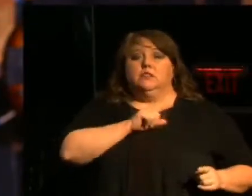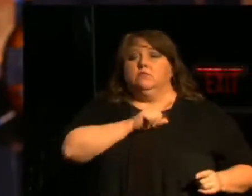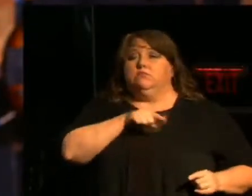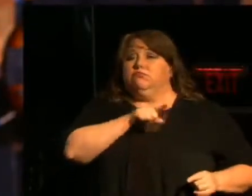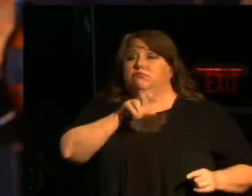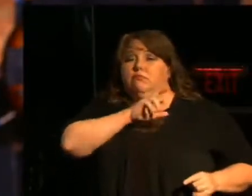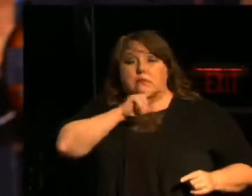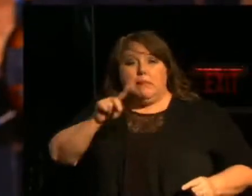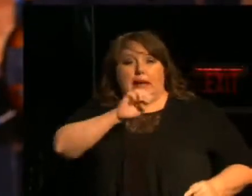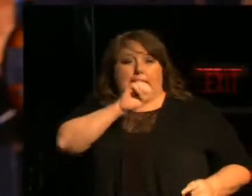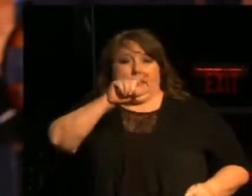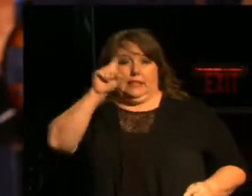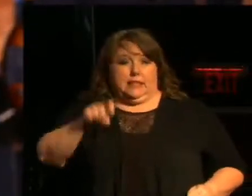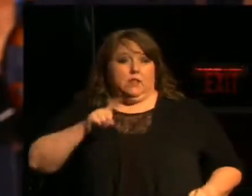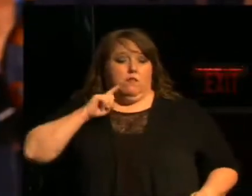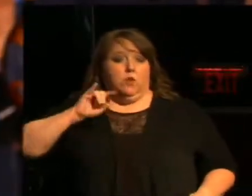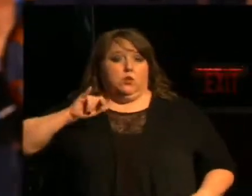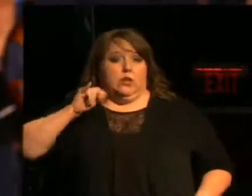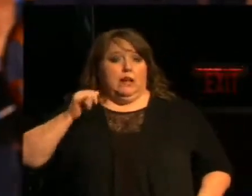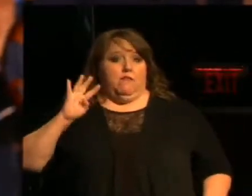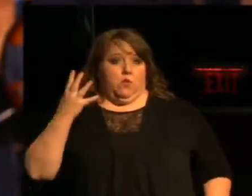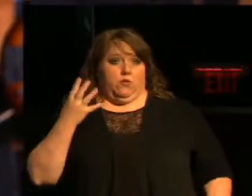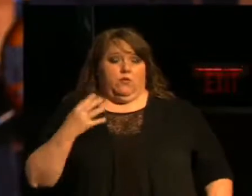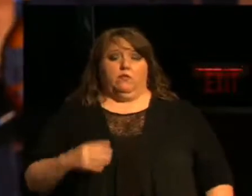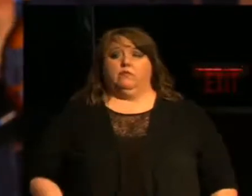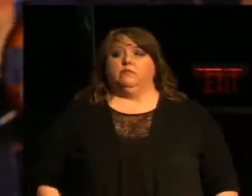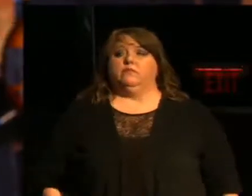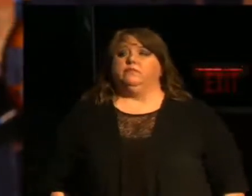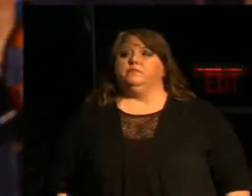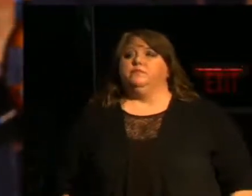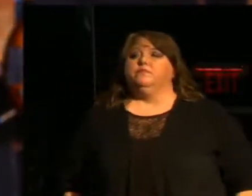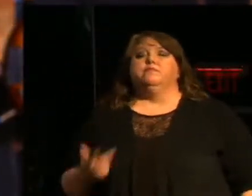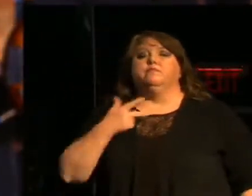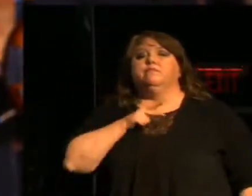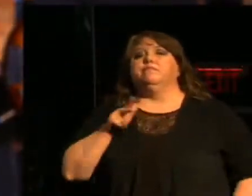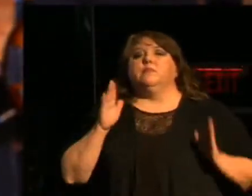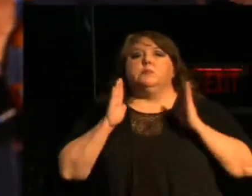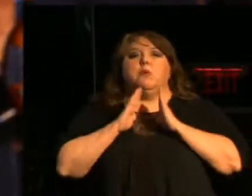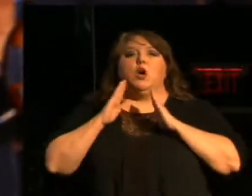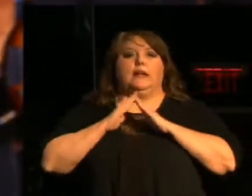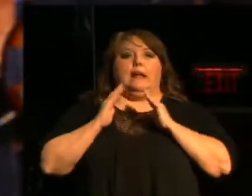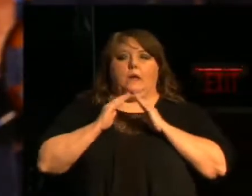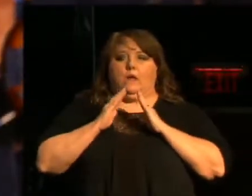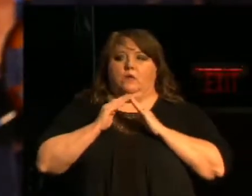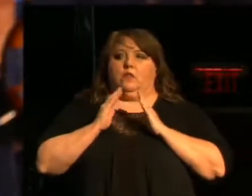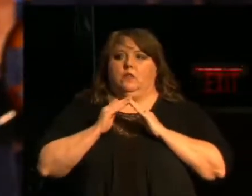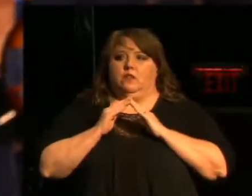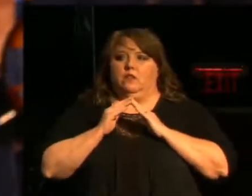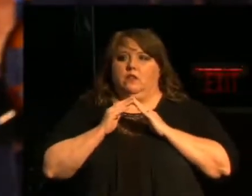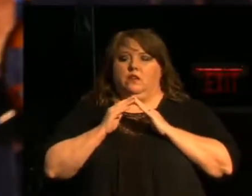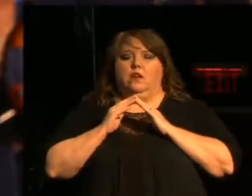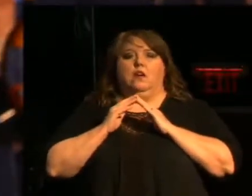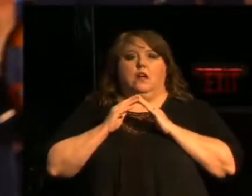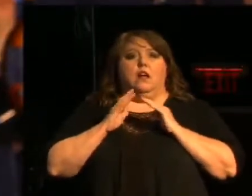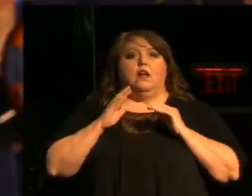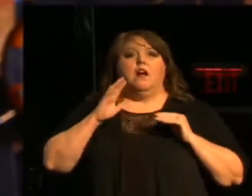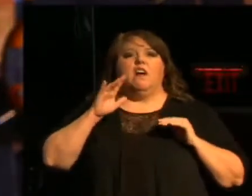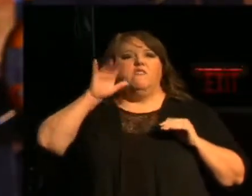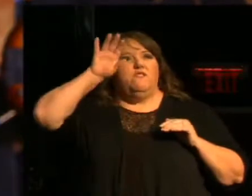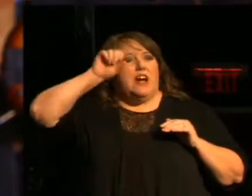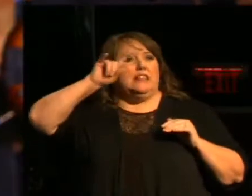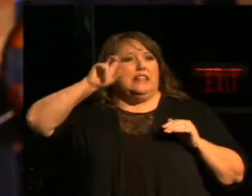remained unpublished until 1918, when it was included in Plantation Melodies, and it's a collection of modern